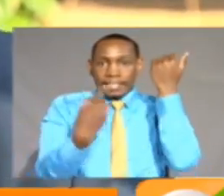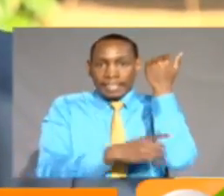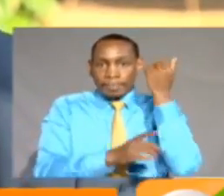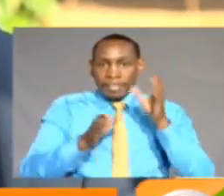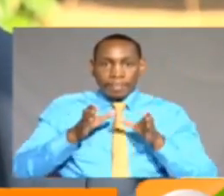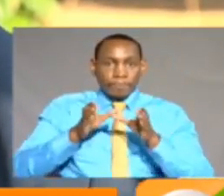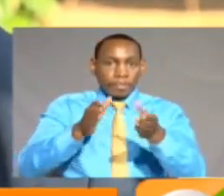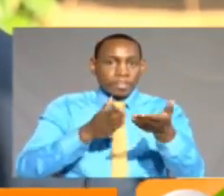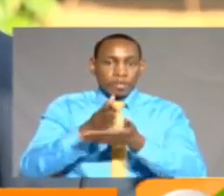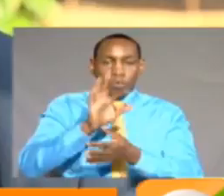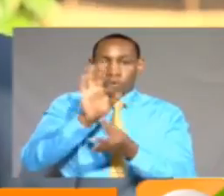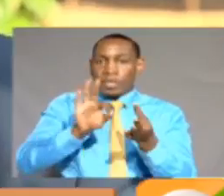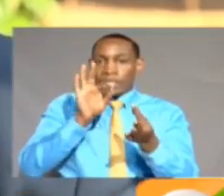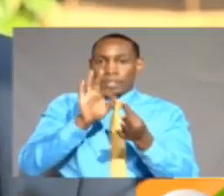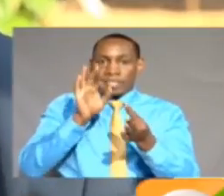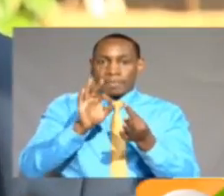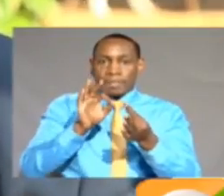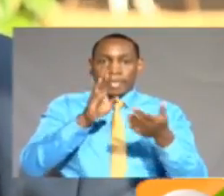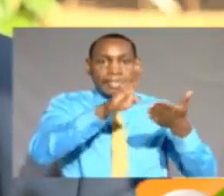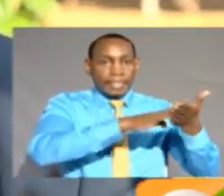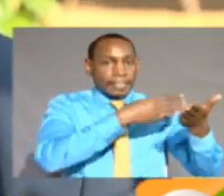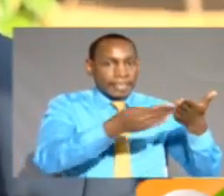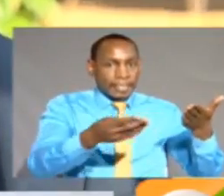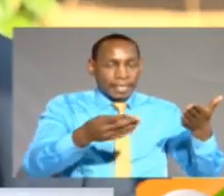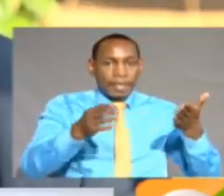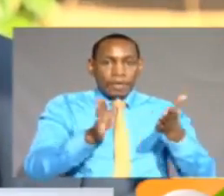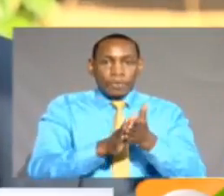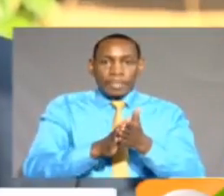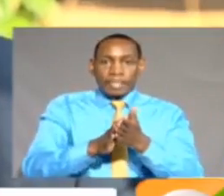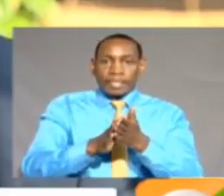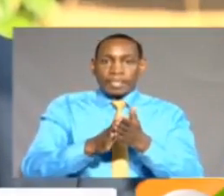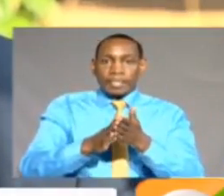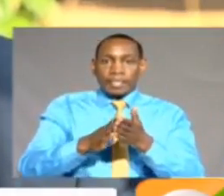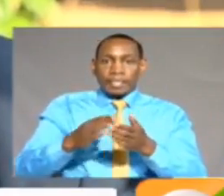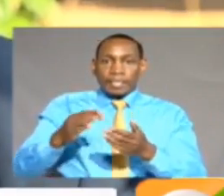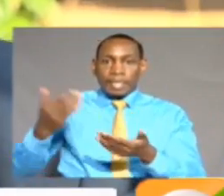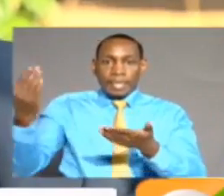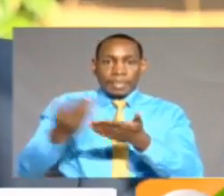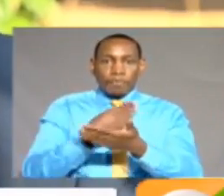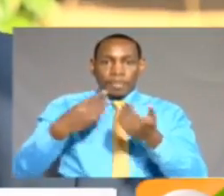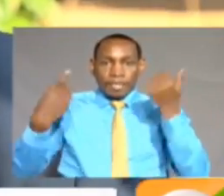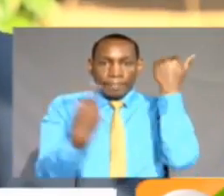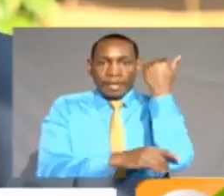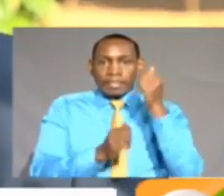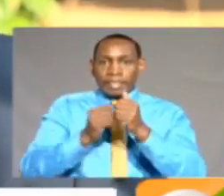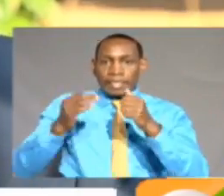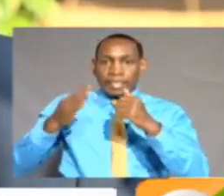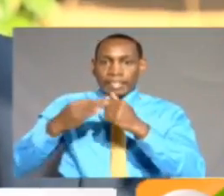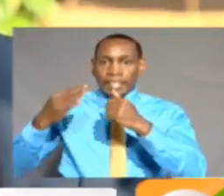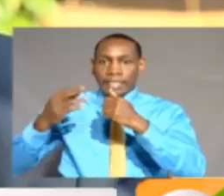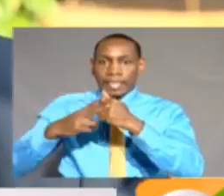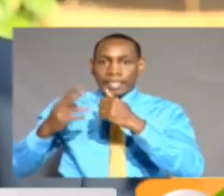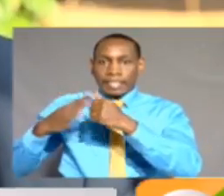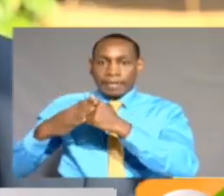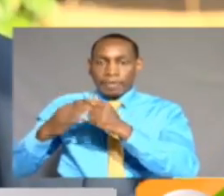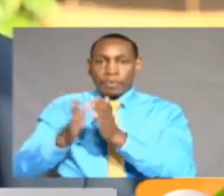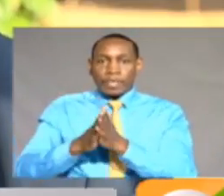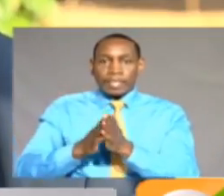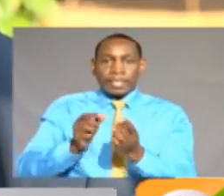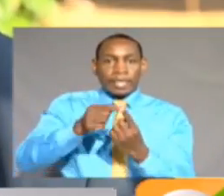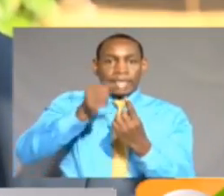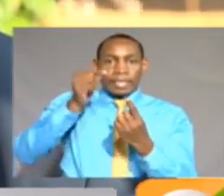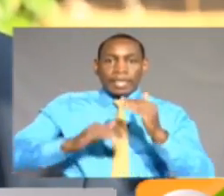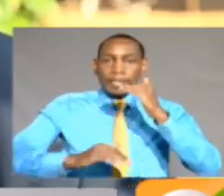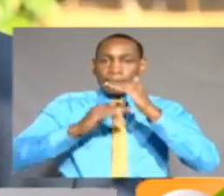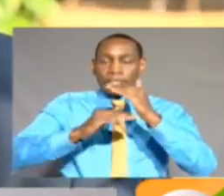be enforced through particular mechanisms. With the banning of corporal punishment in 1997, and with the very limited options of what